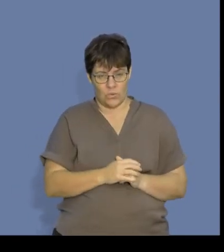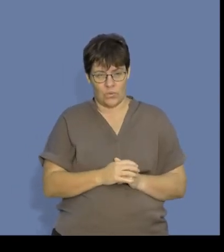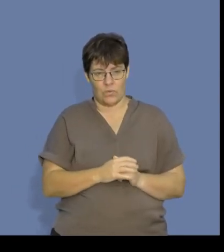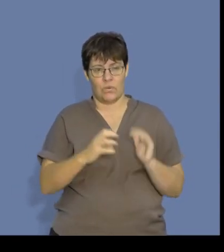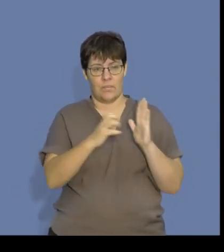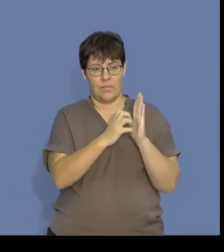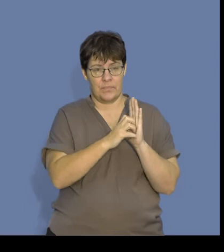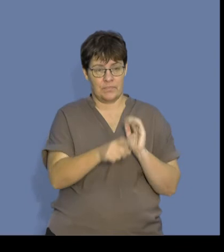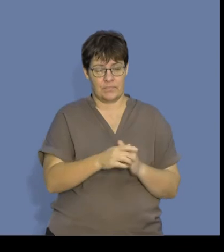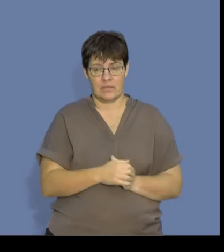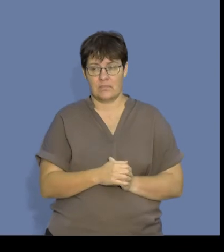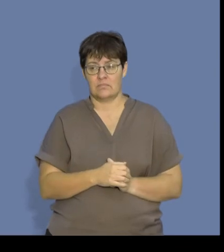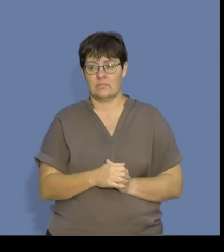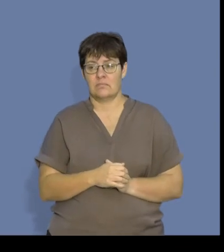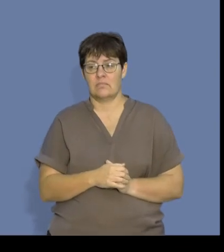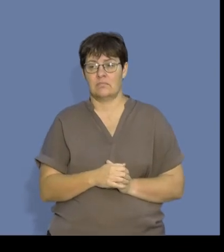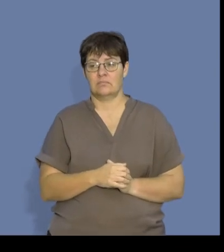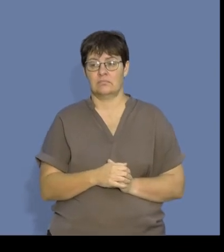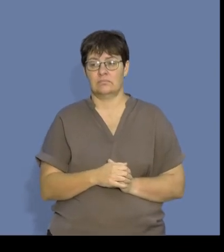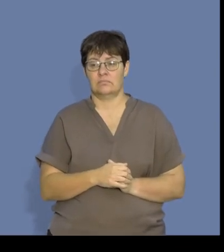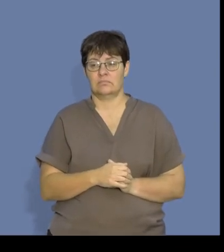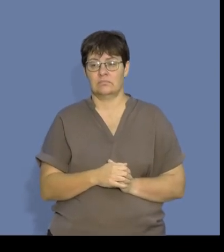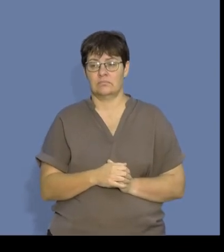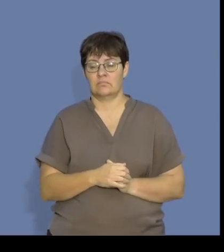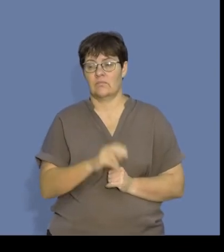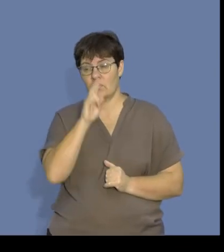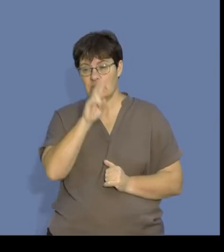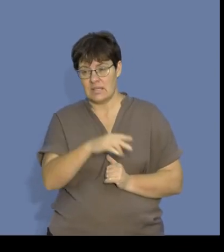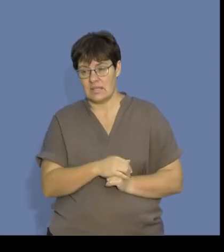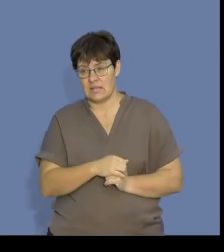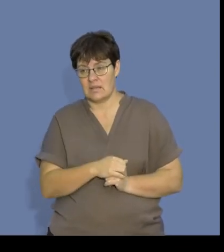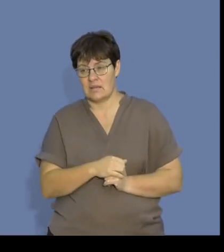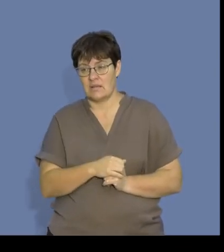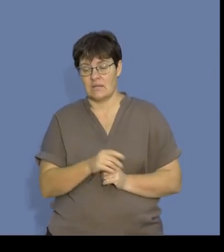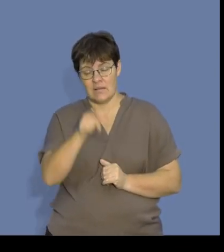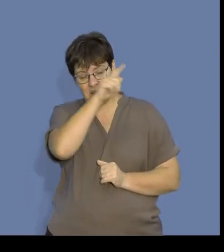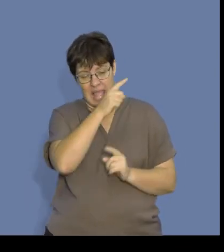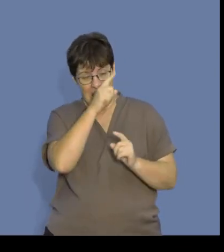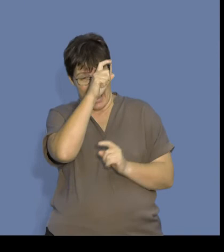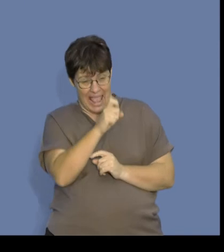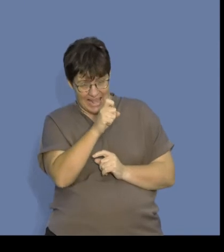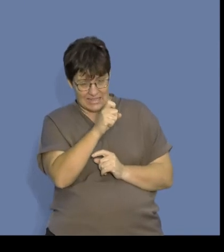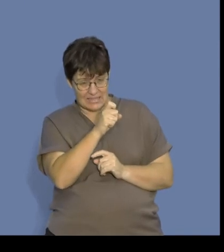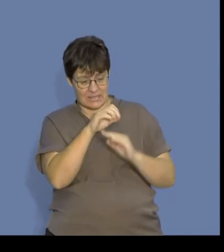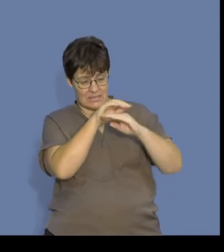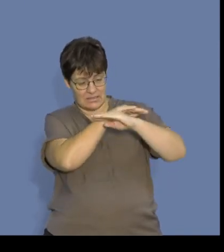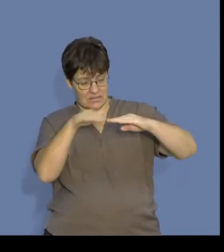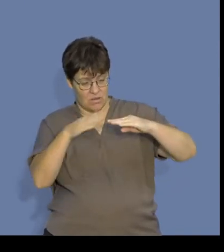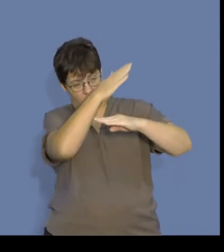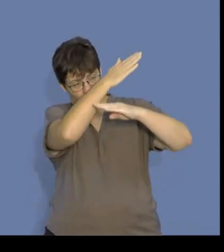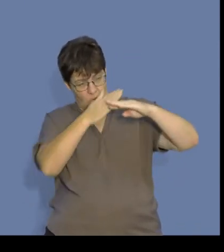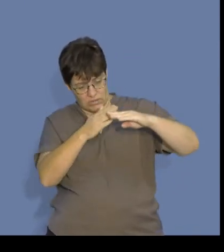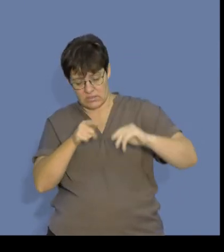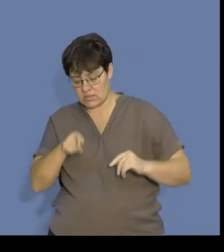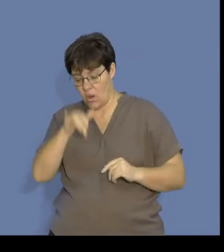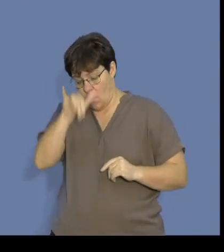them on the Cartesian plane. Now, as you can see, this is crossing the x-axis at